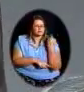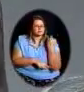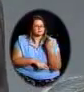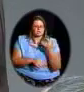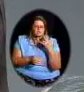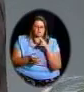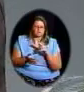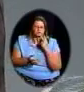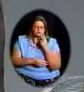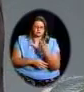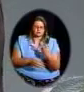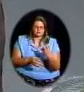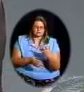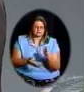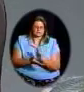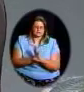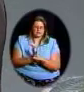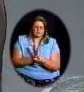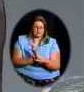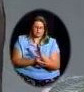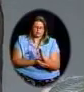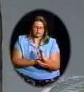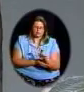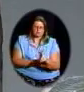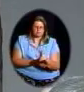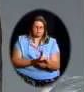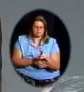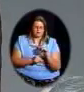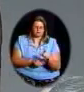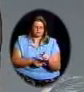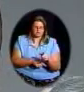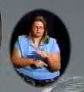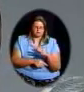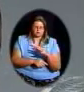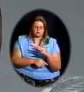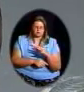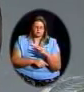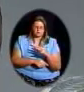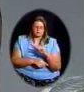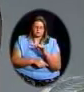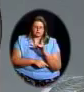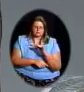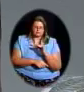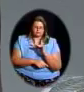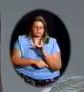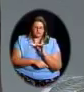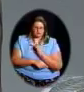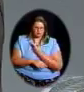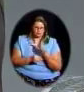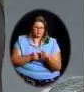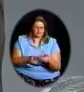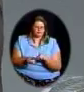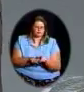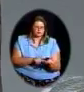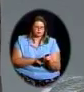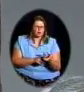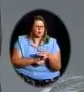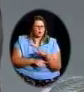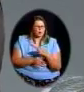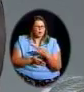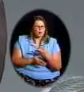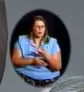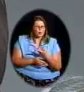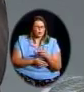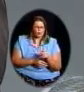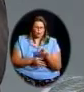sheet that Bev provides to you, and the more synopsis sheet, if you will, that we provided you as well. What are the things that we